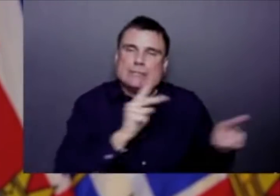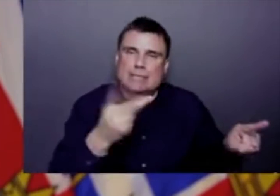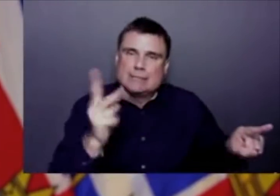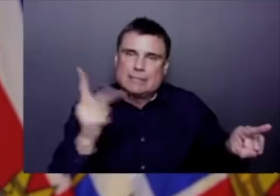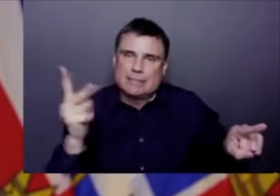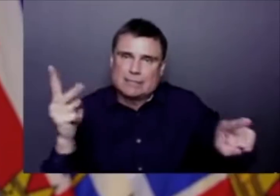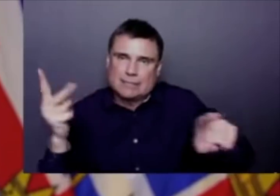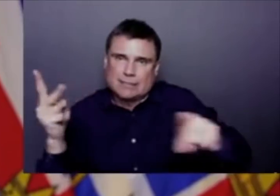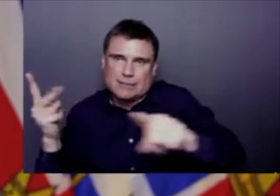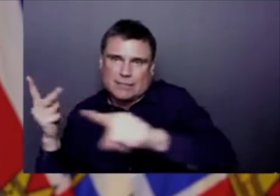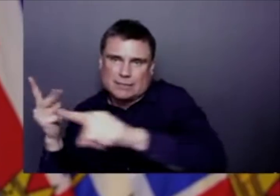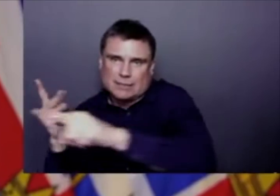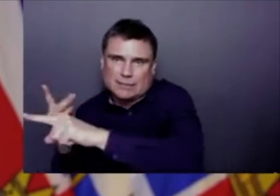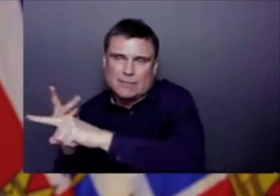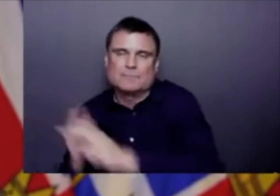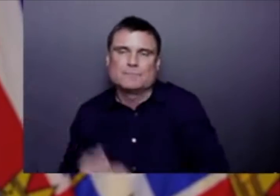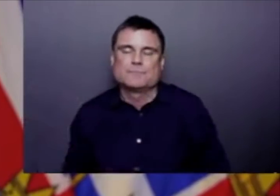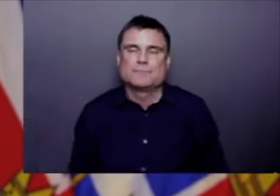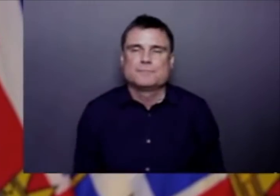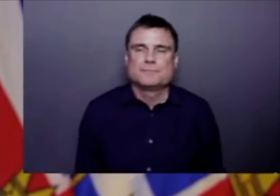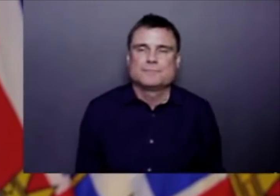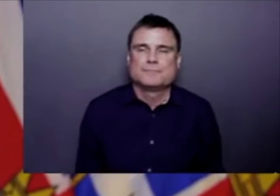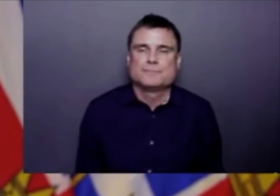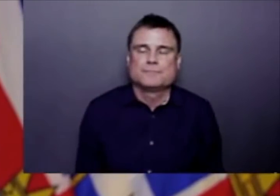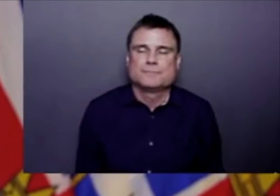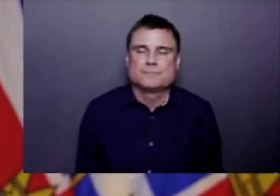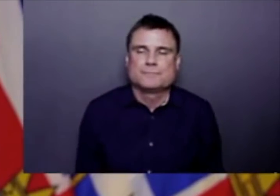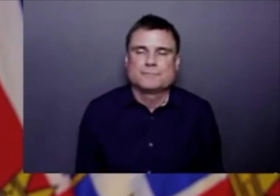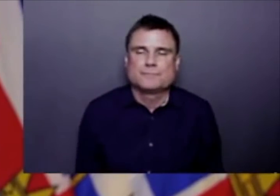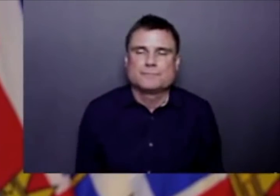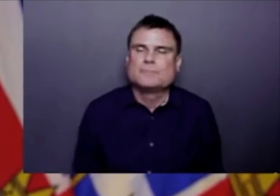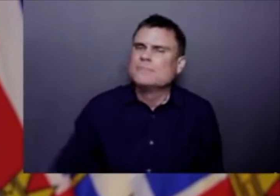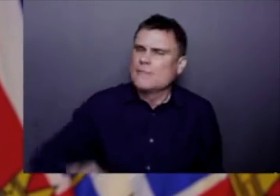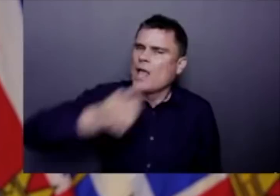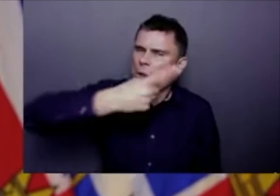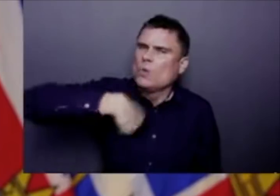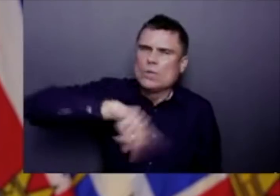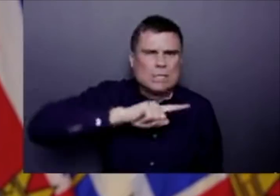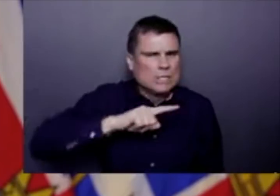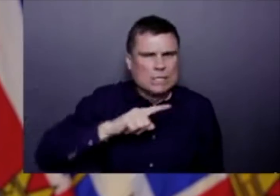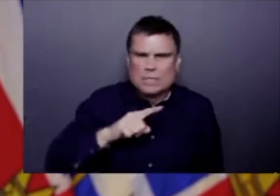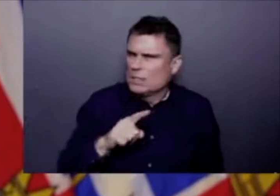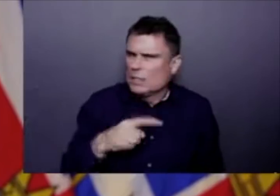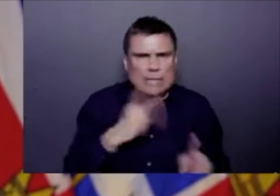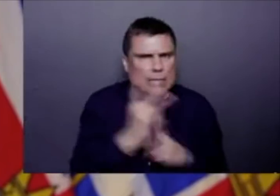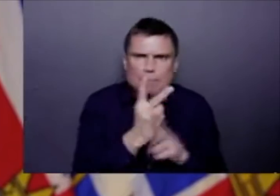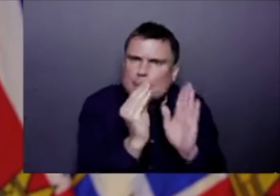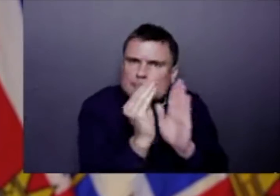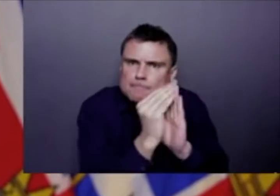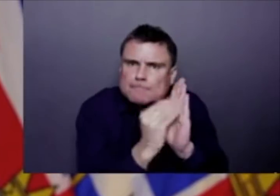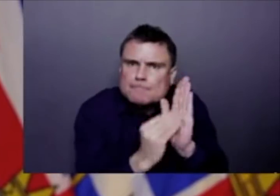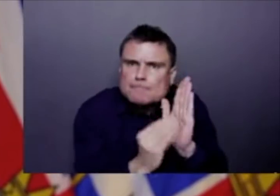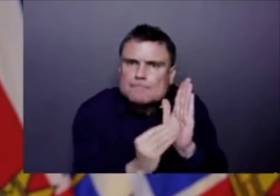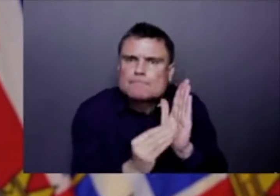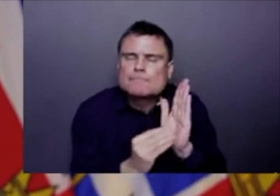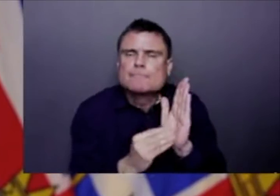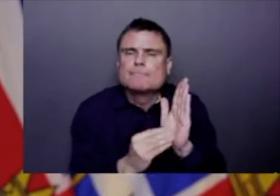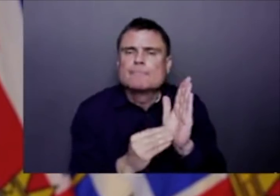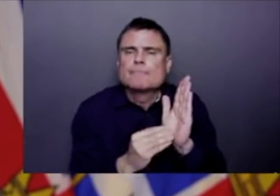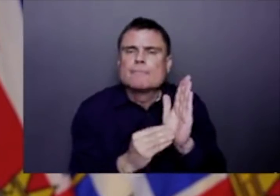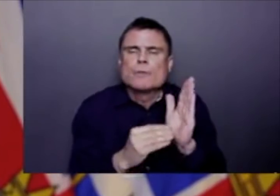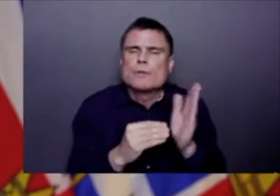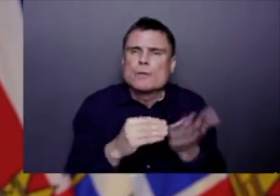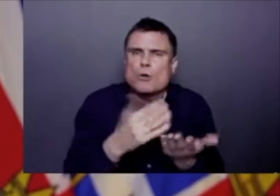seeing breakthrough, for example, that we can record that. This is all part of understanding how new vaccines work. Right